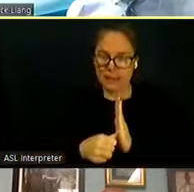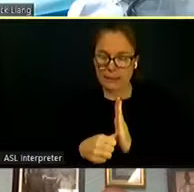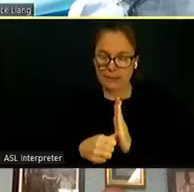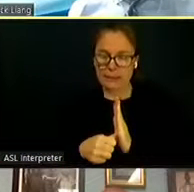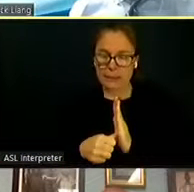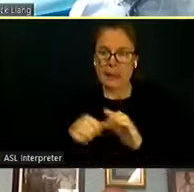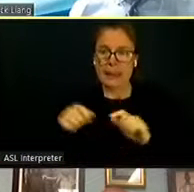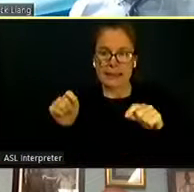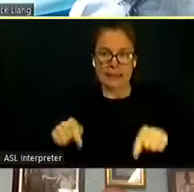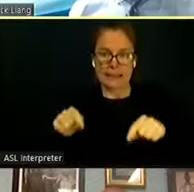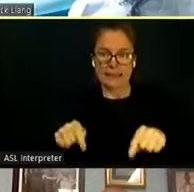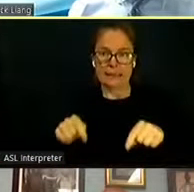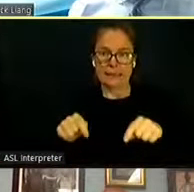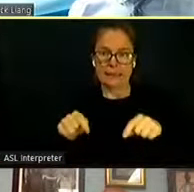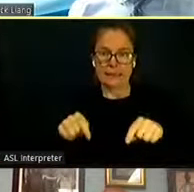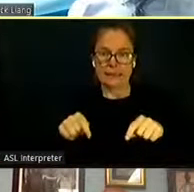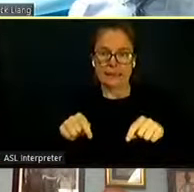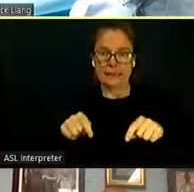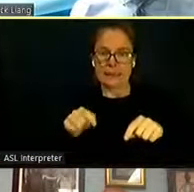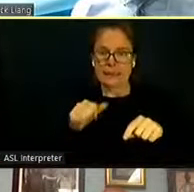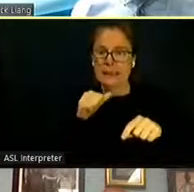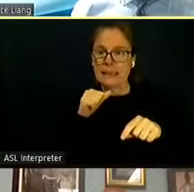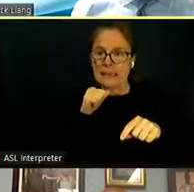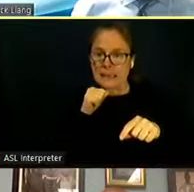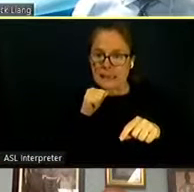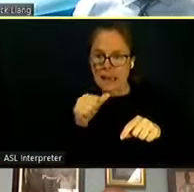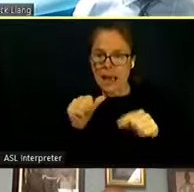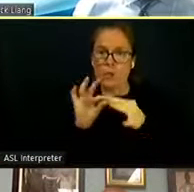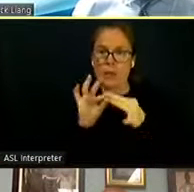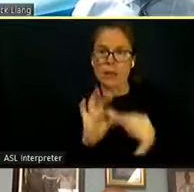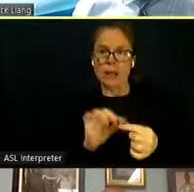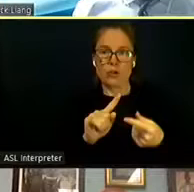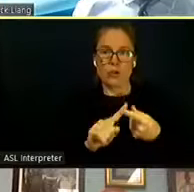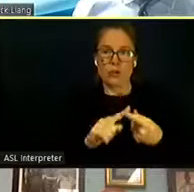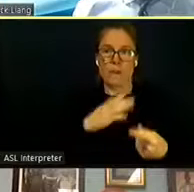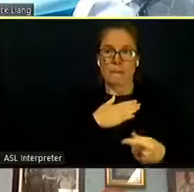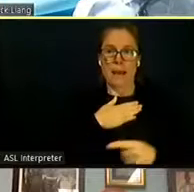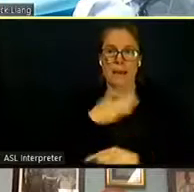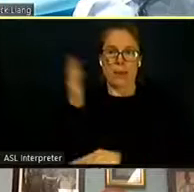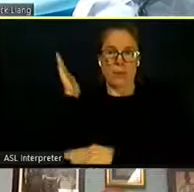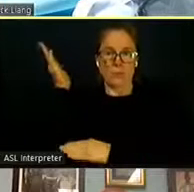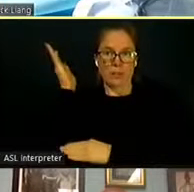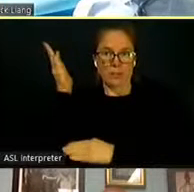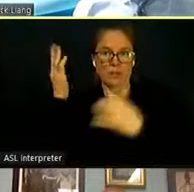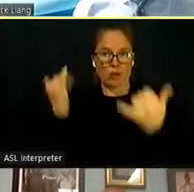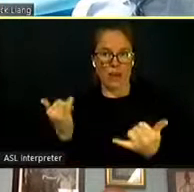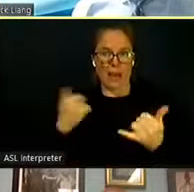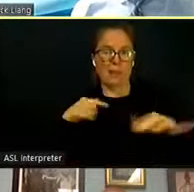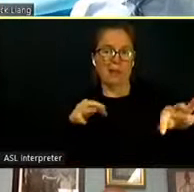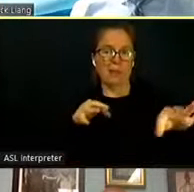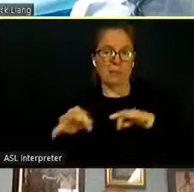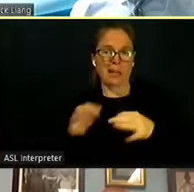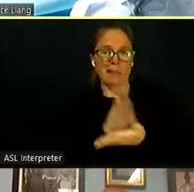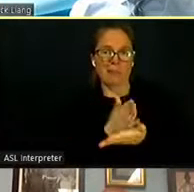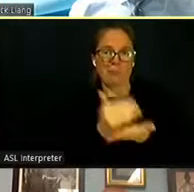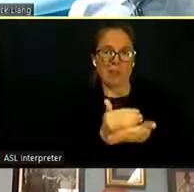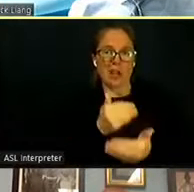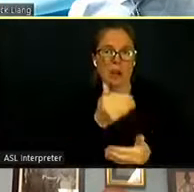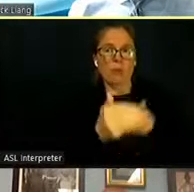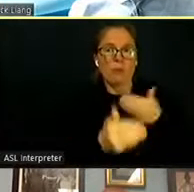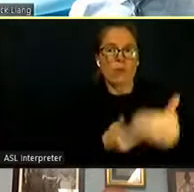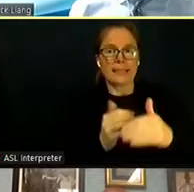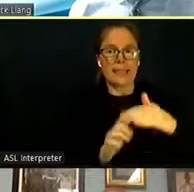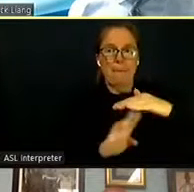definitely not part of the scope of my presentation here on the budget basics. So we are really trying to engage all of the